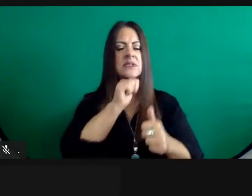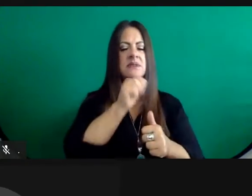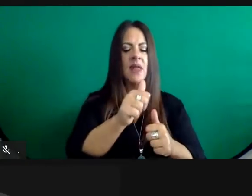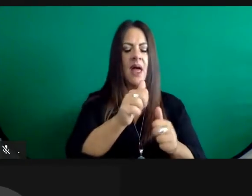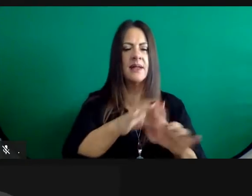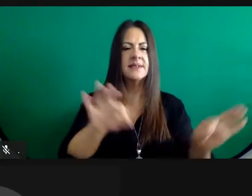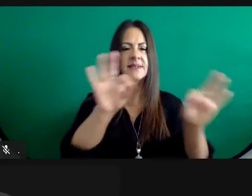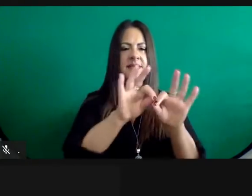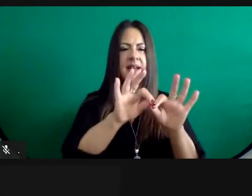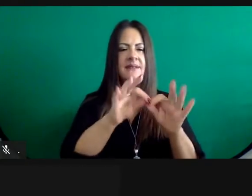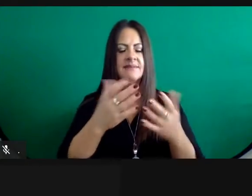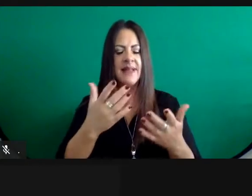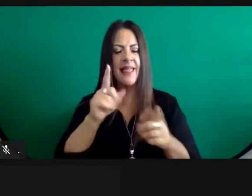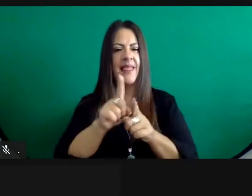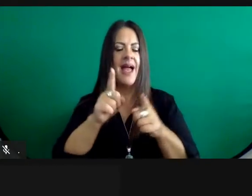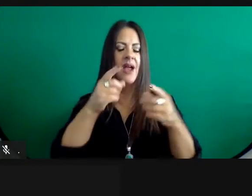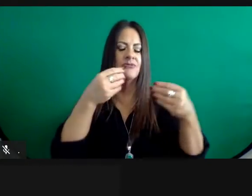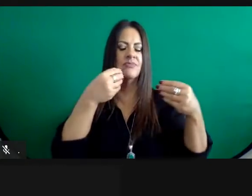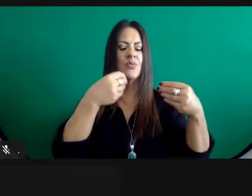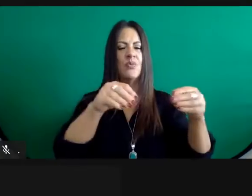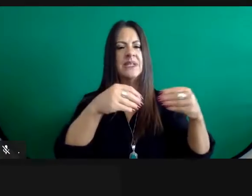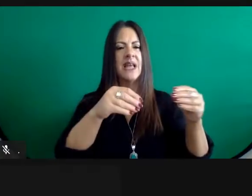indicated that we're not allowed there.